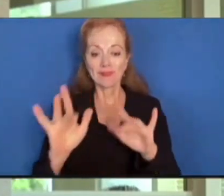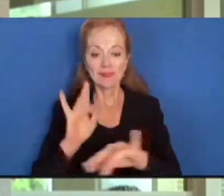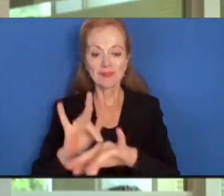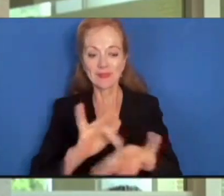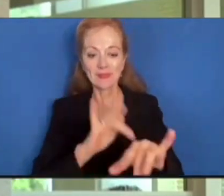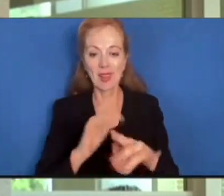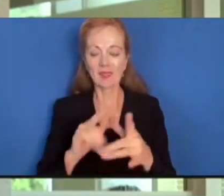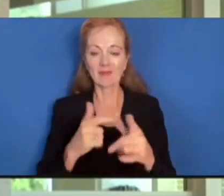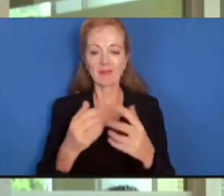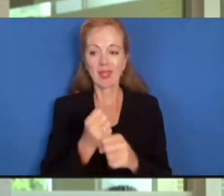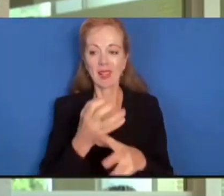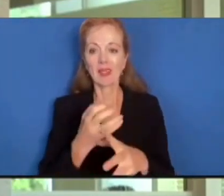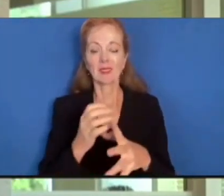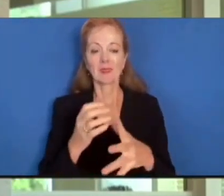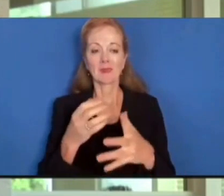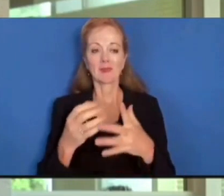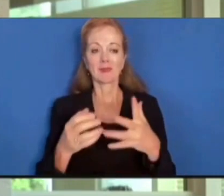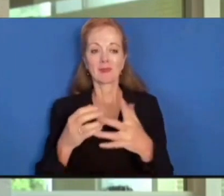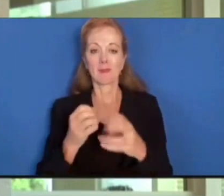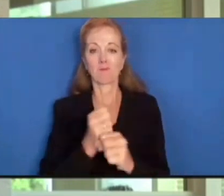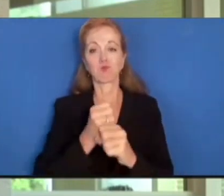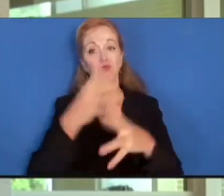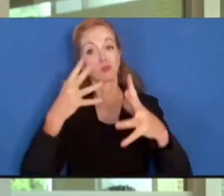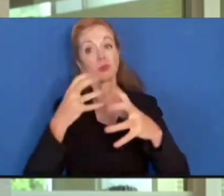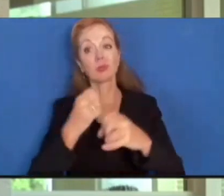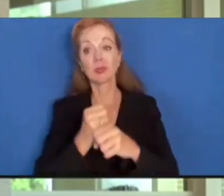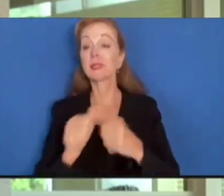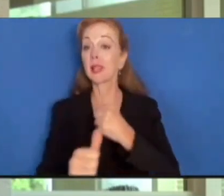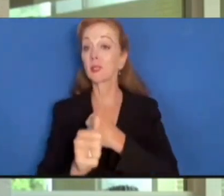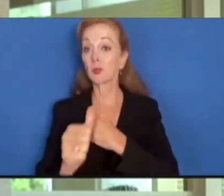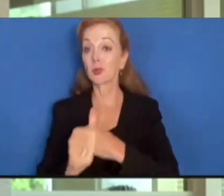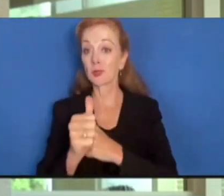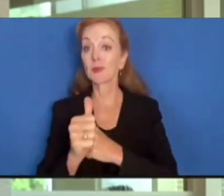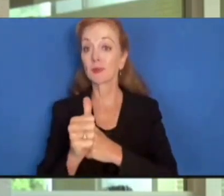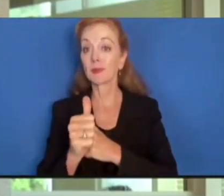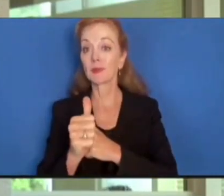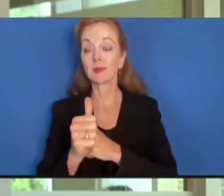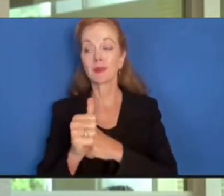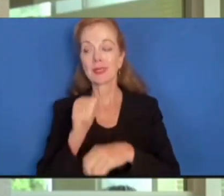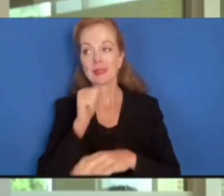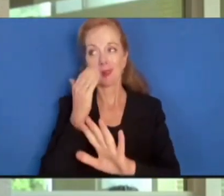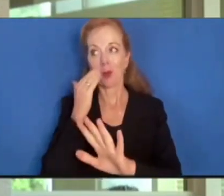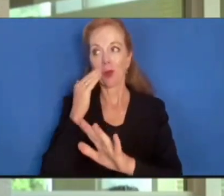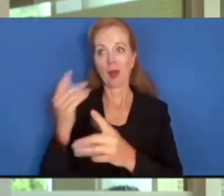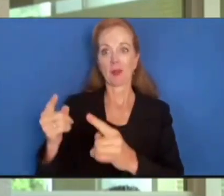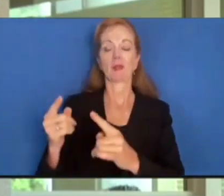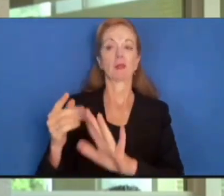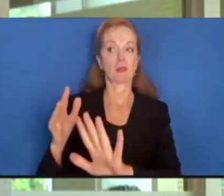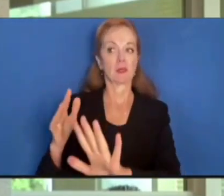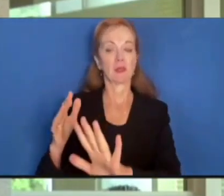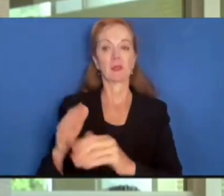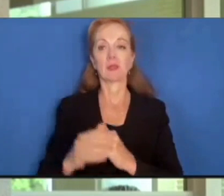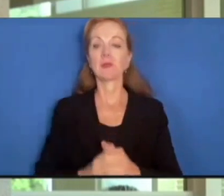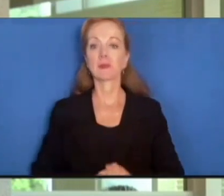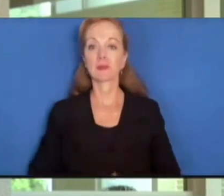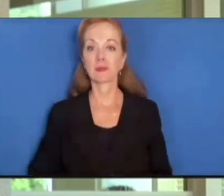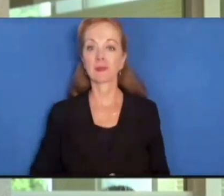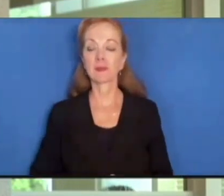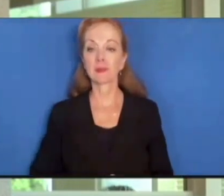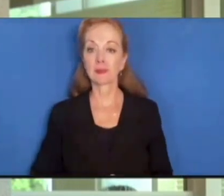them to inadvertently detonate with without you knowing it. And also, with you not